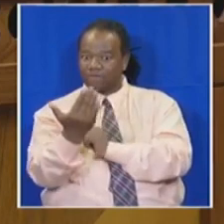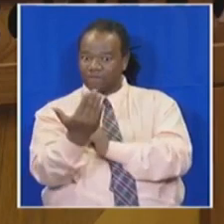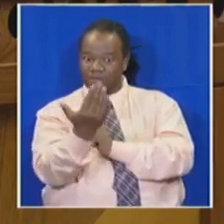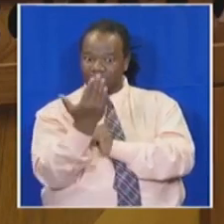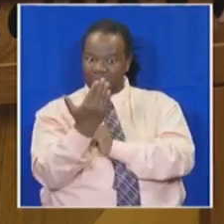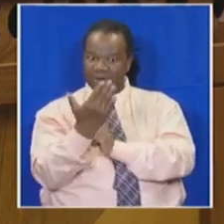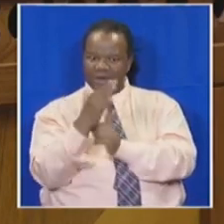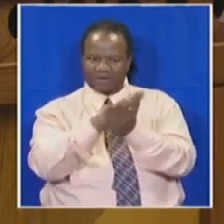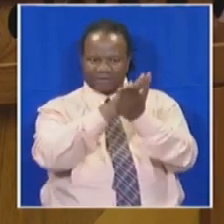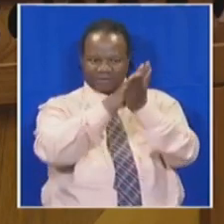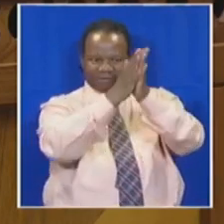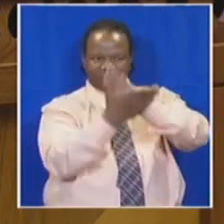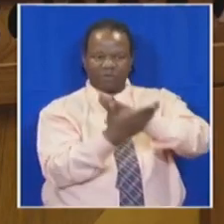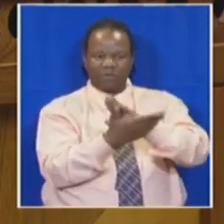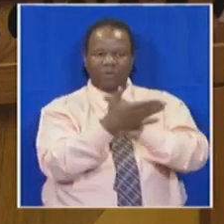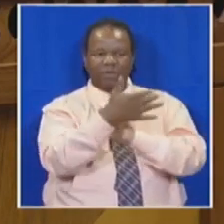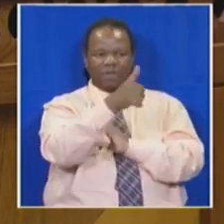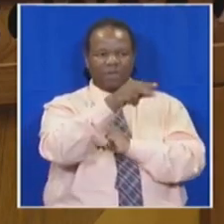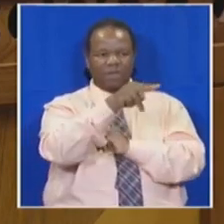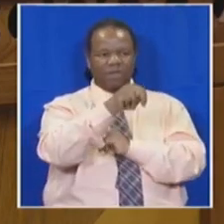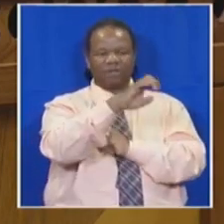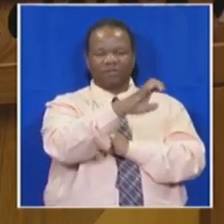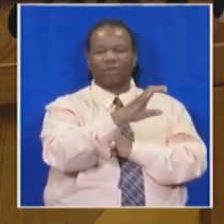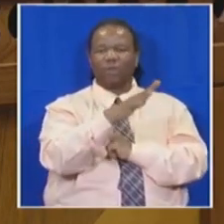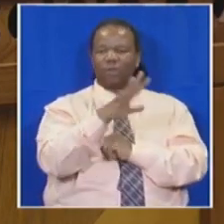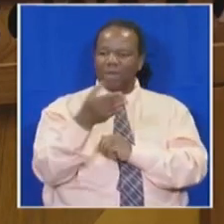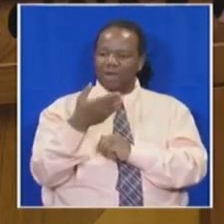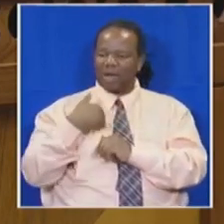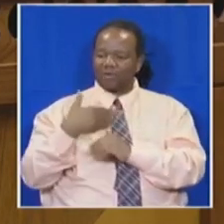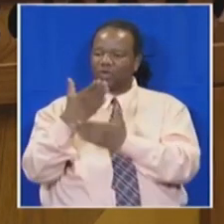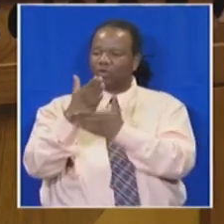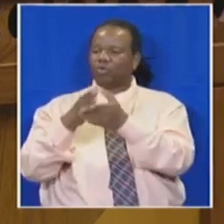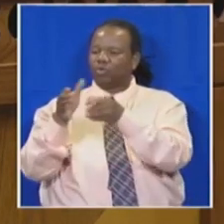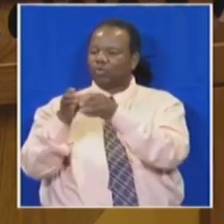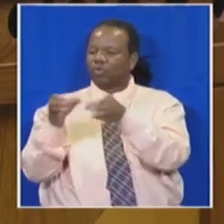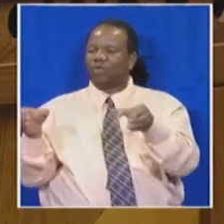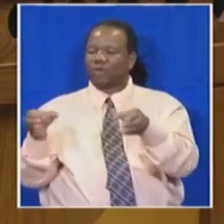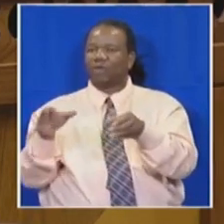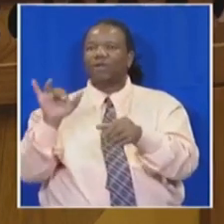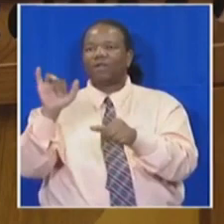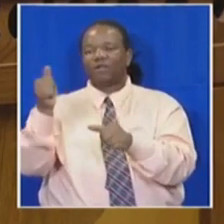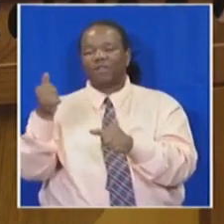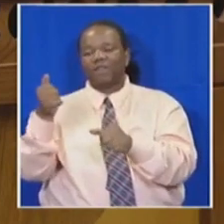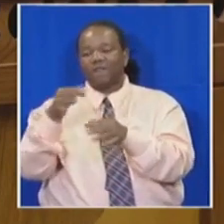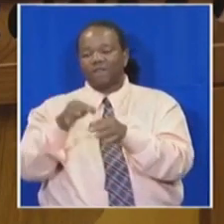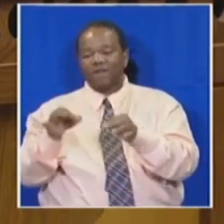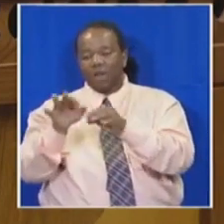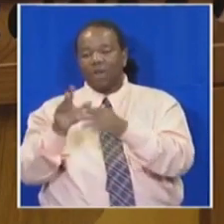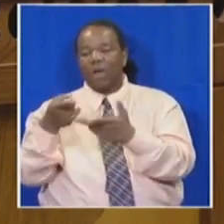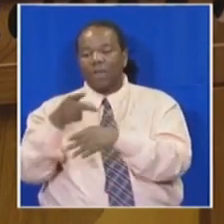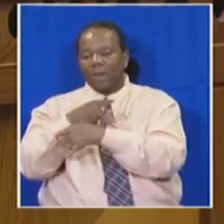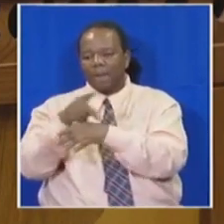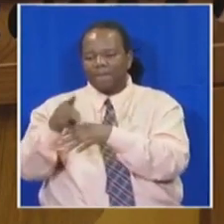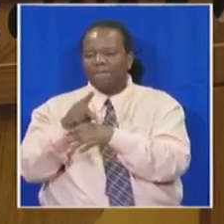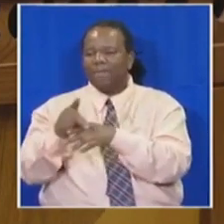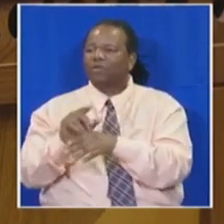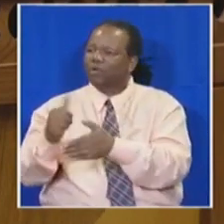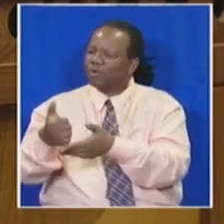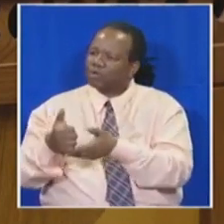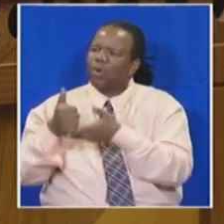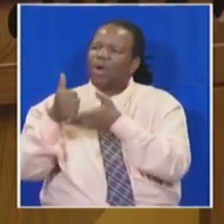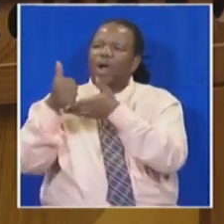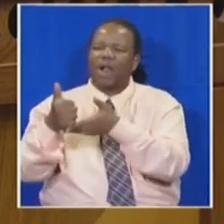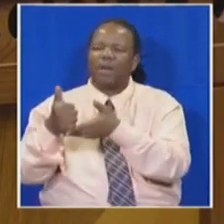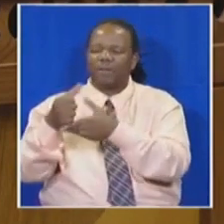to build to divide us. We will take our values and our plan to rescue this lost generation into the thick